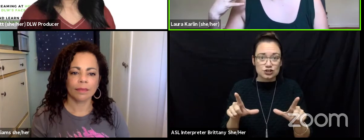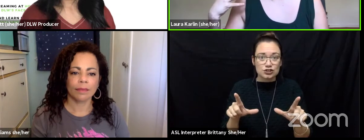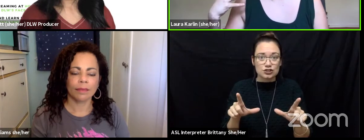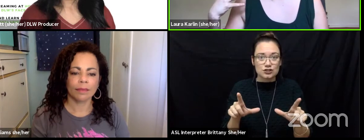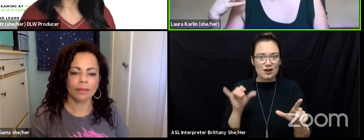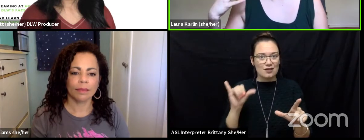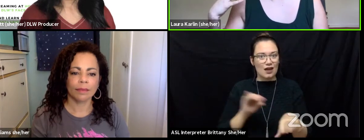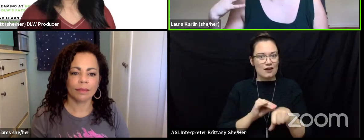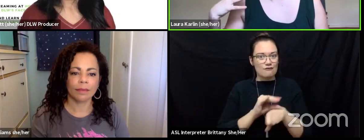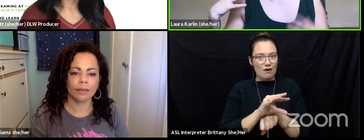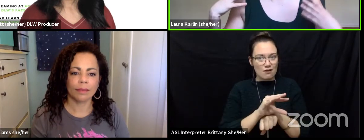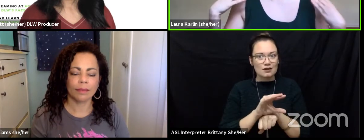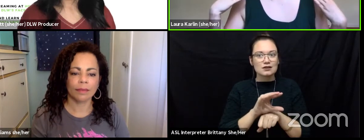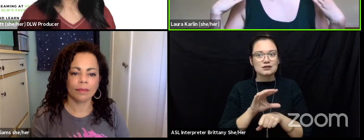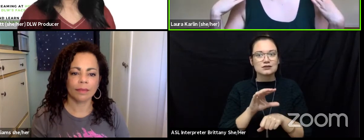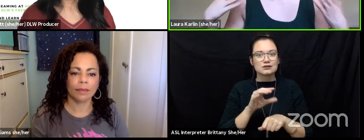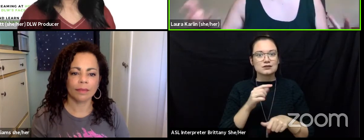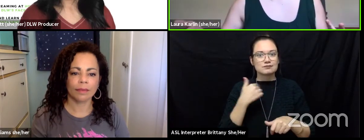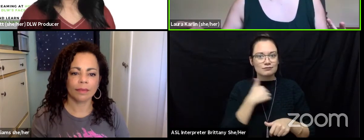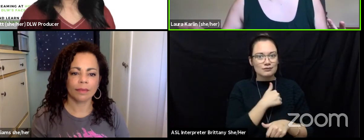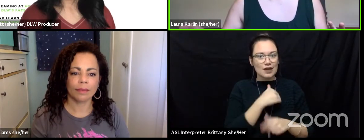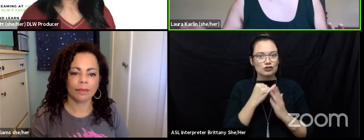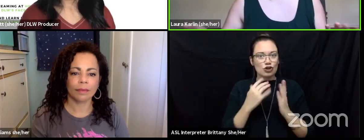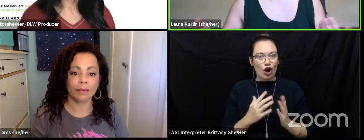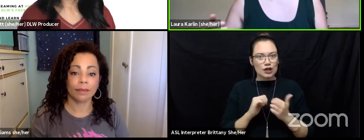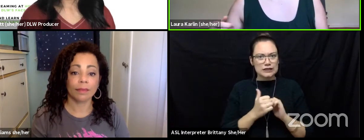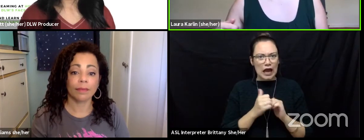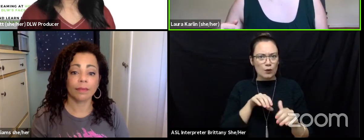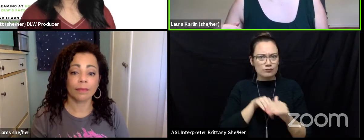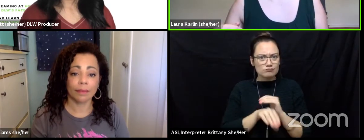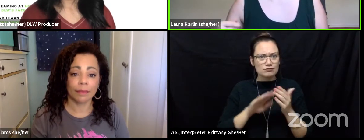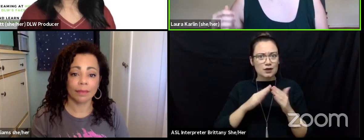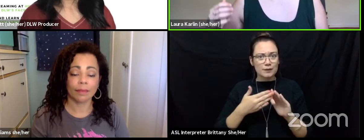the way we as artists can often come into communities.